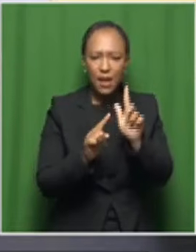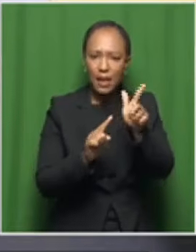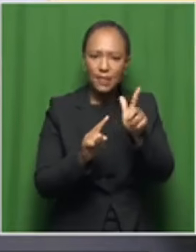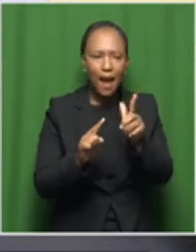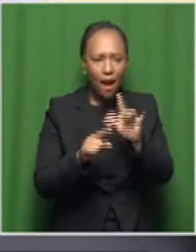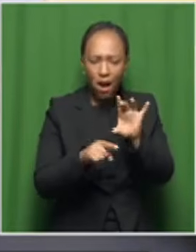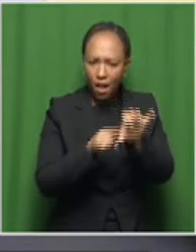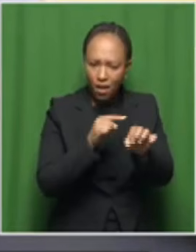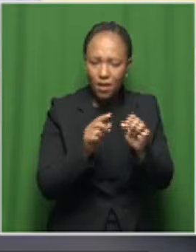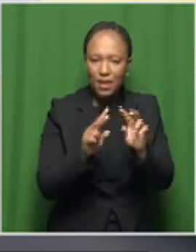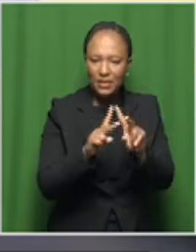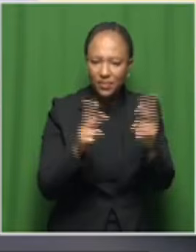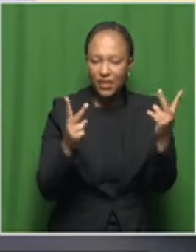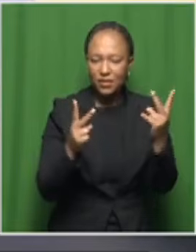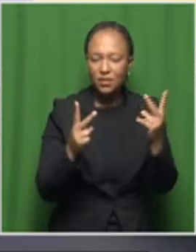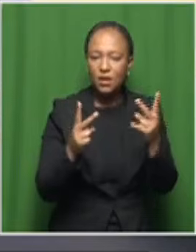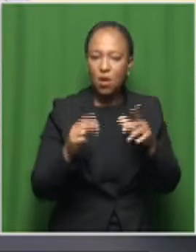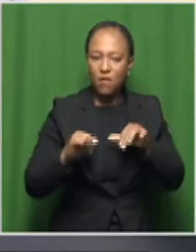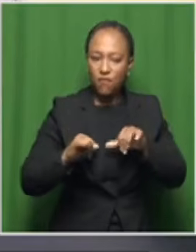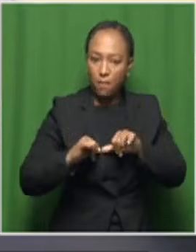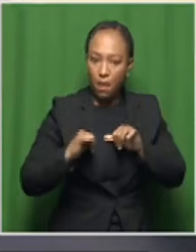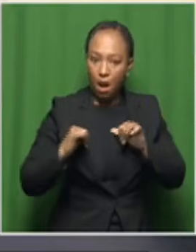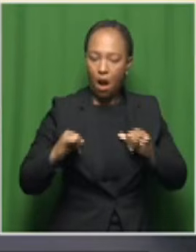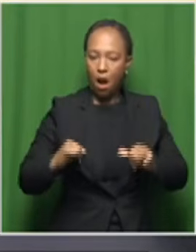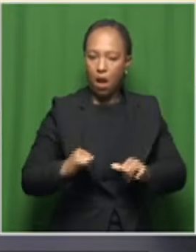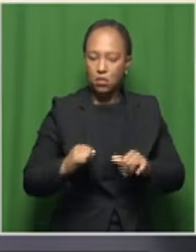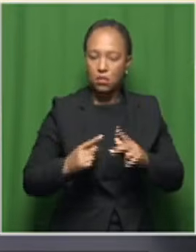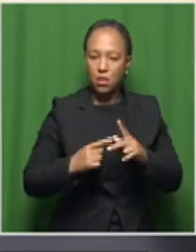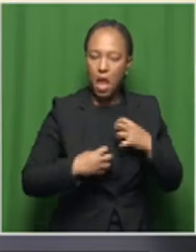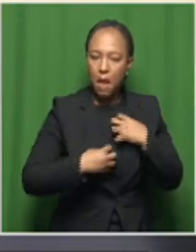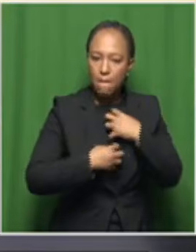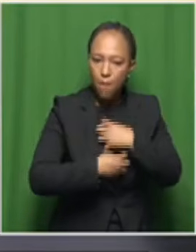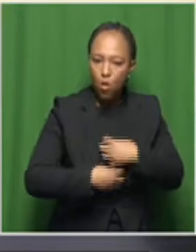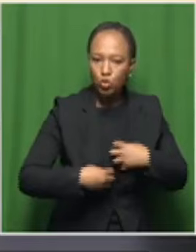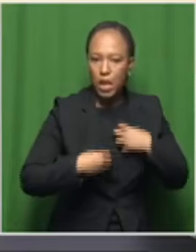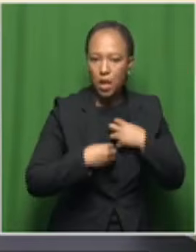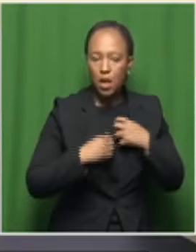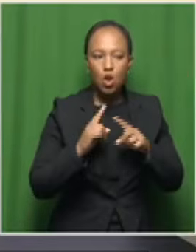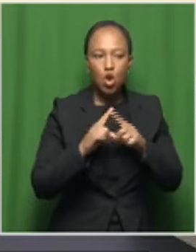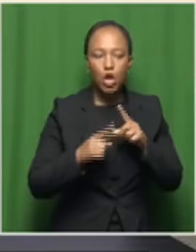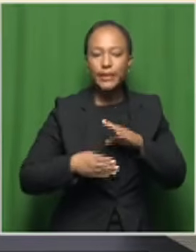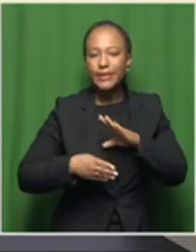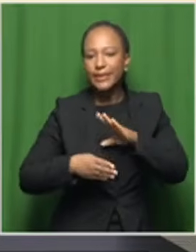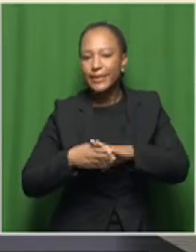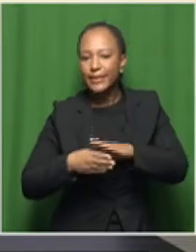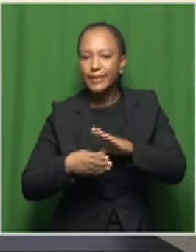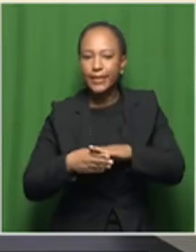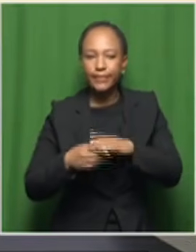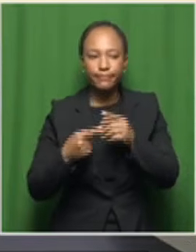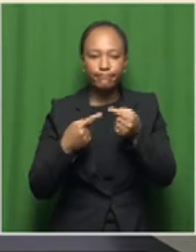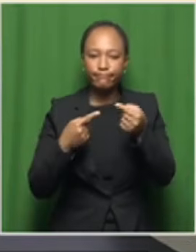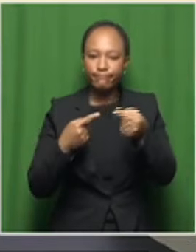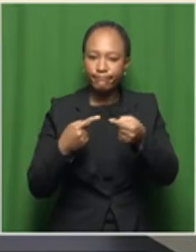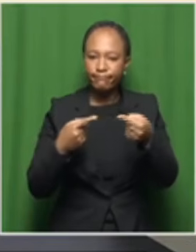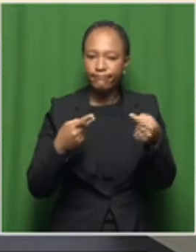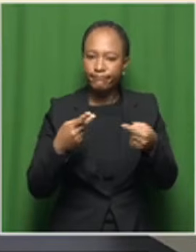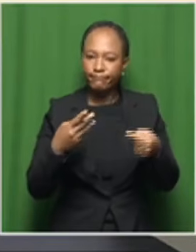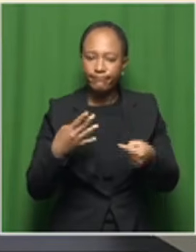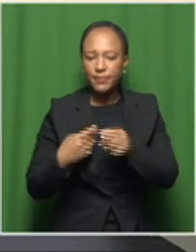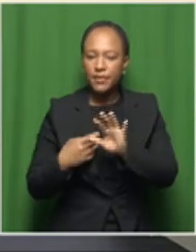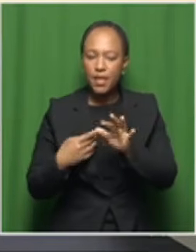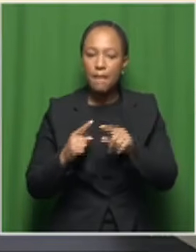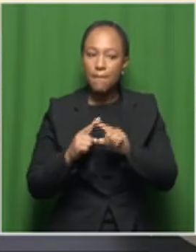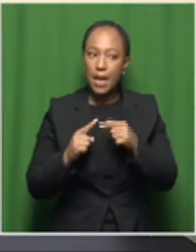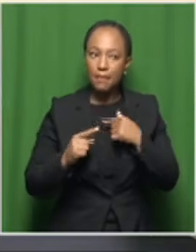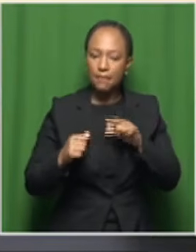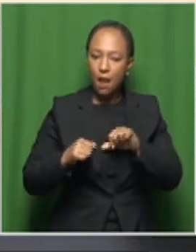from the heart. I like to move more with emotion rather than logic. I do put logic here and there, but I move with my heart, and I move